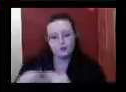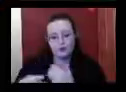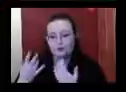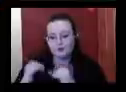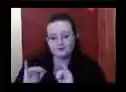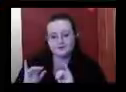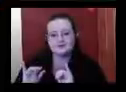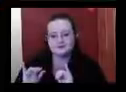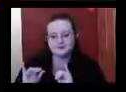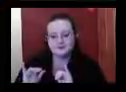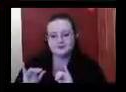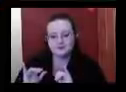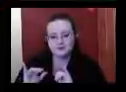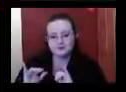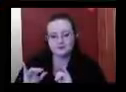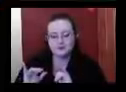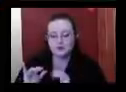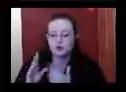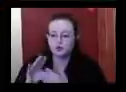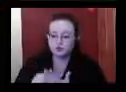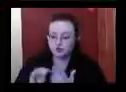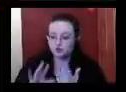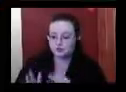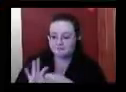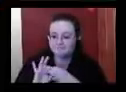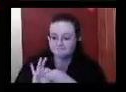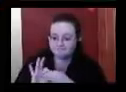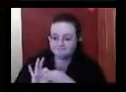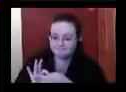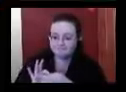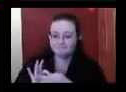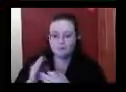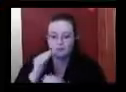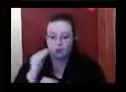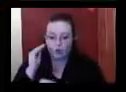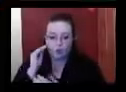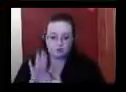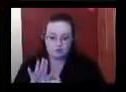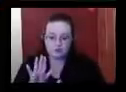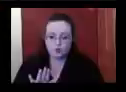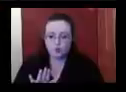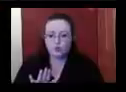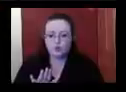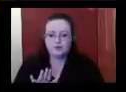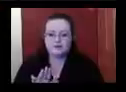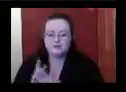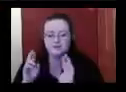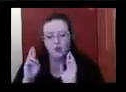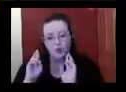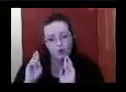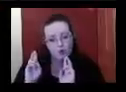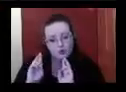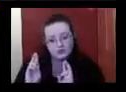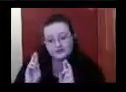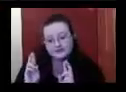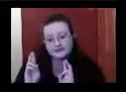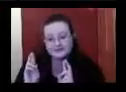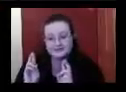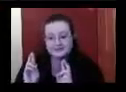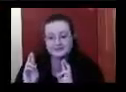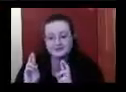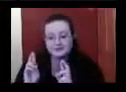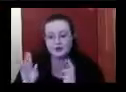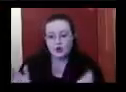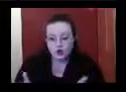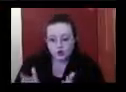have. It keeps students connected to their home school. We're hoping it's going to facilitate and